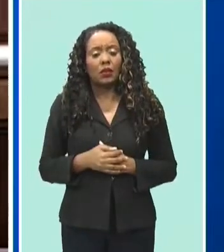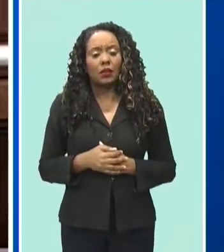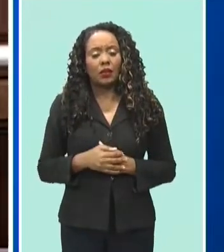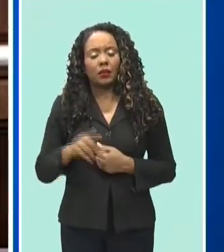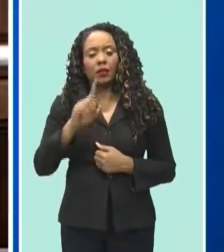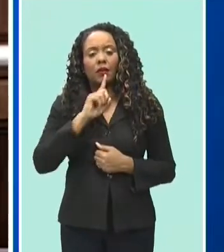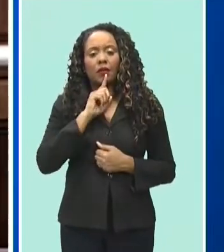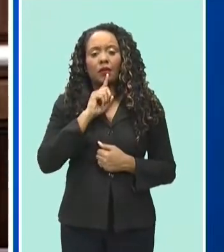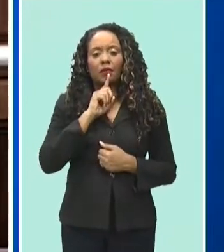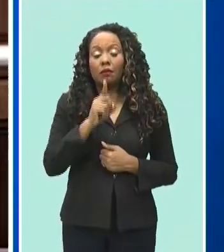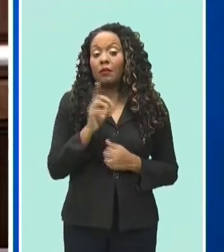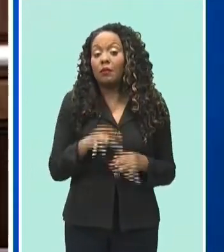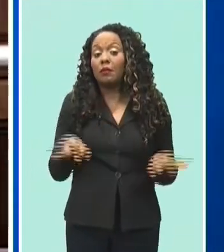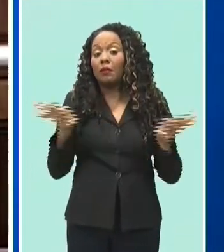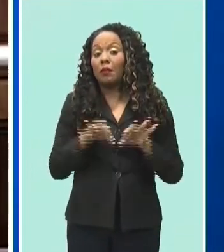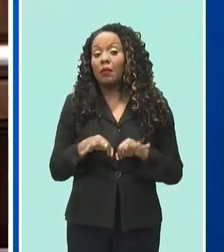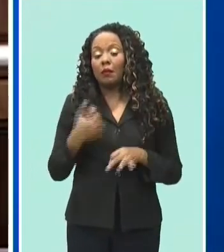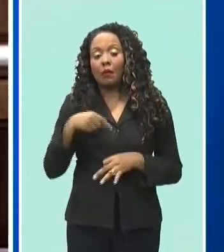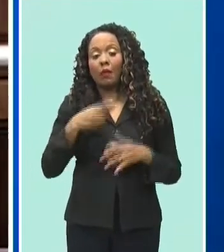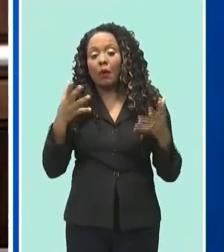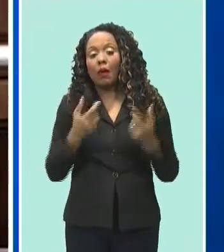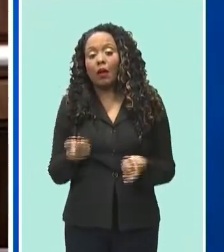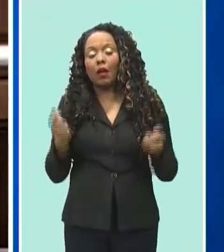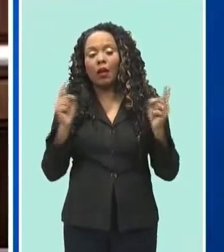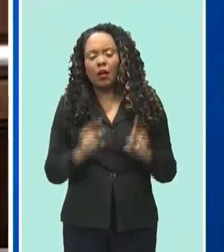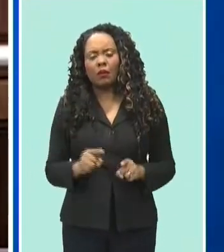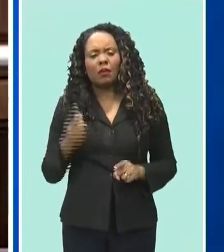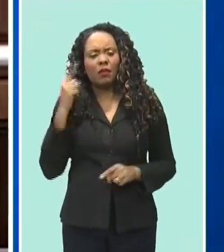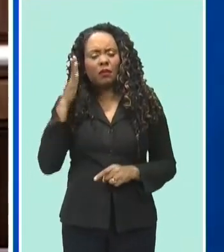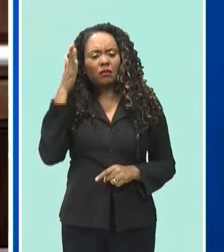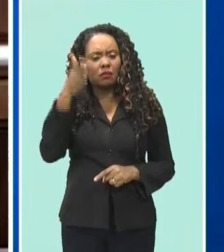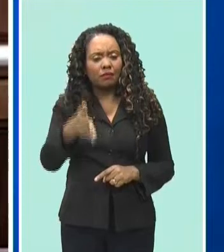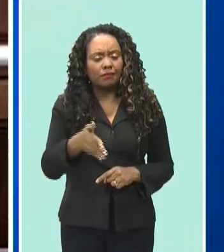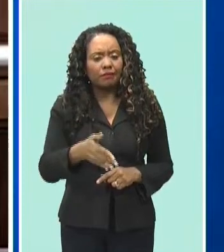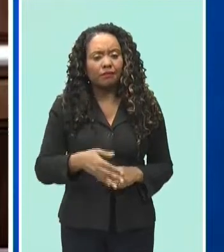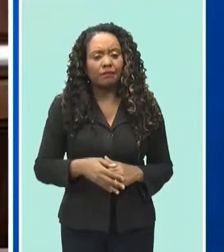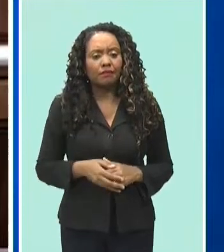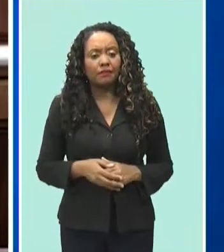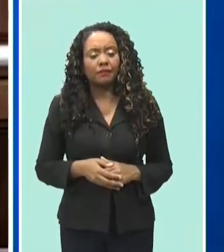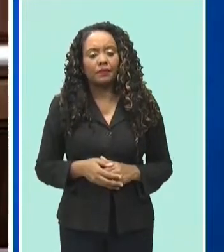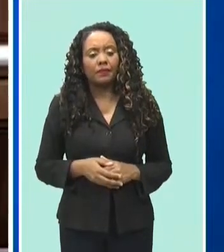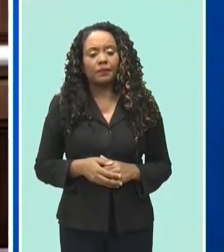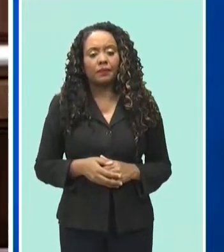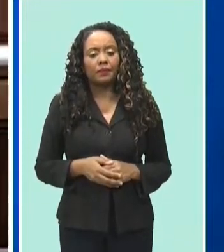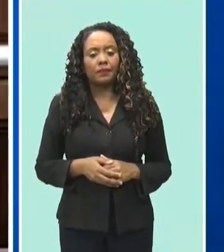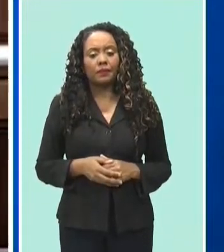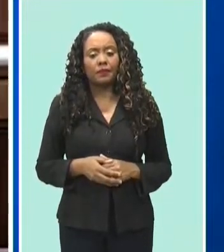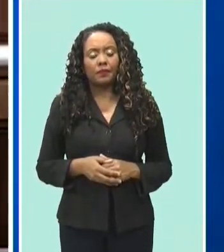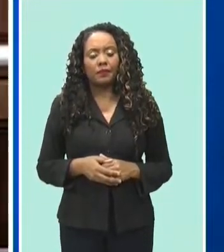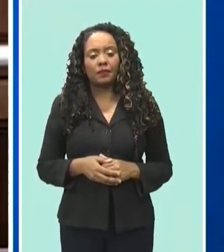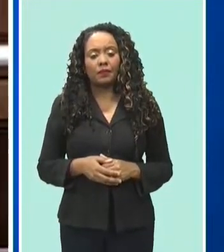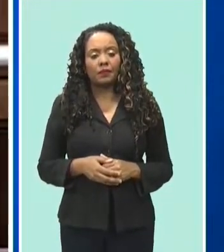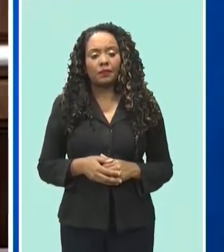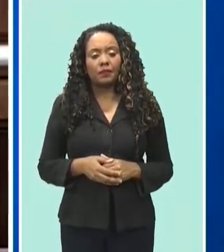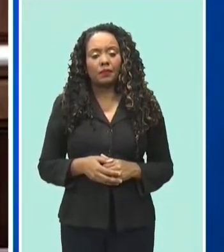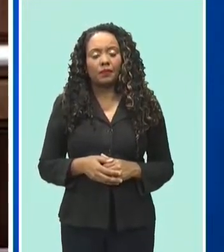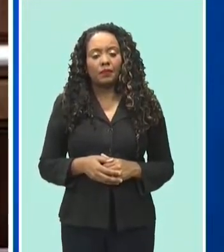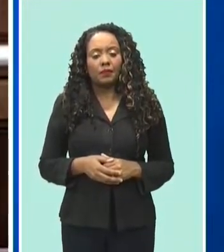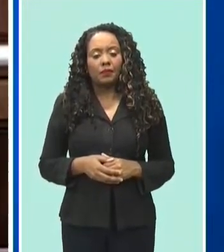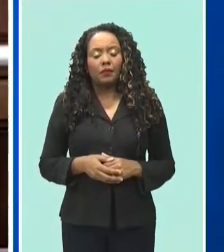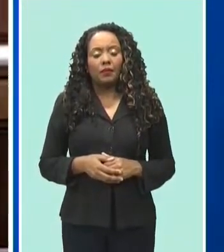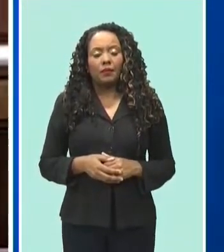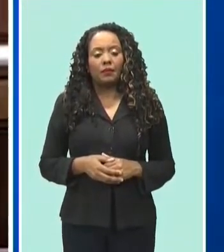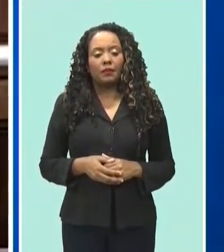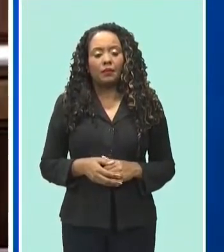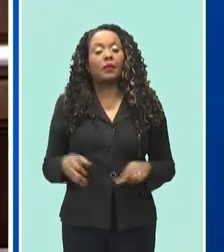this is something that we would want to look at. But coming closer to home in